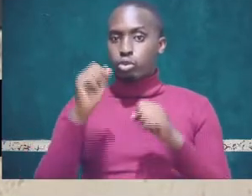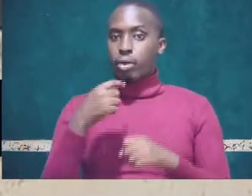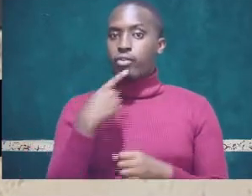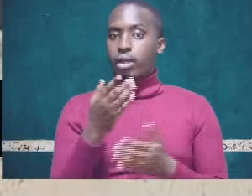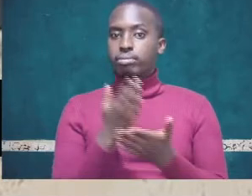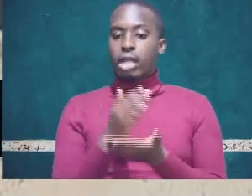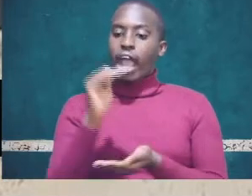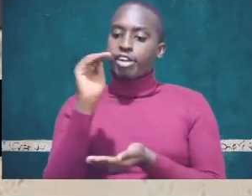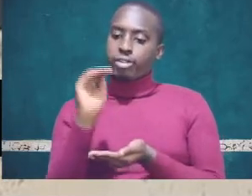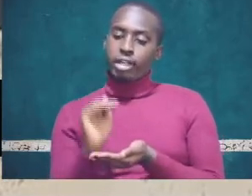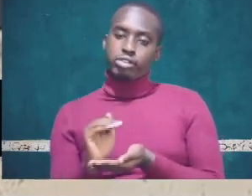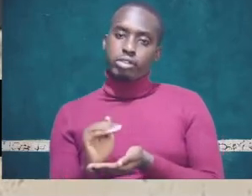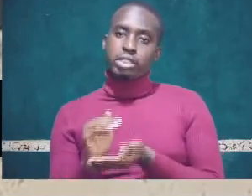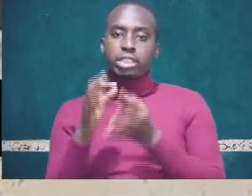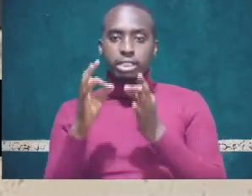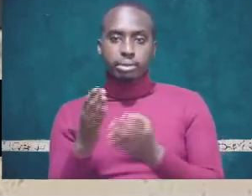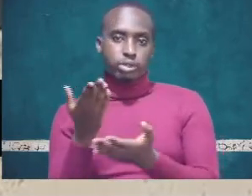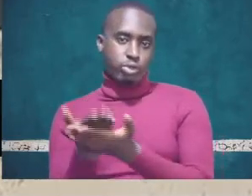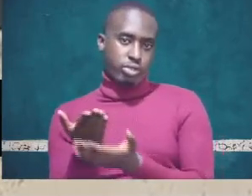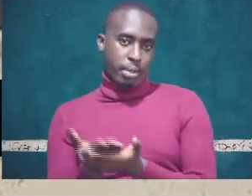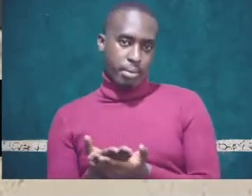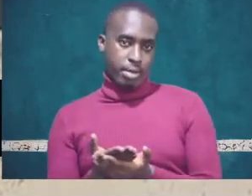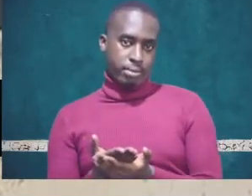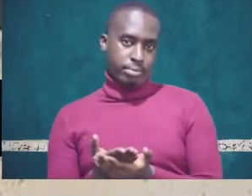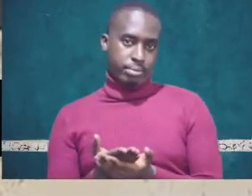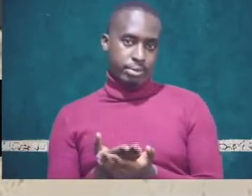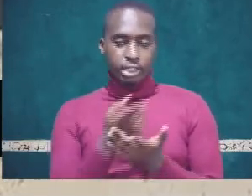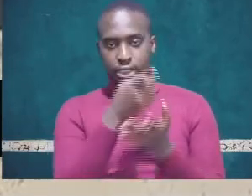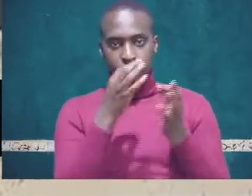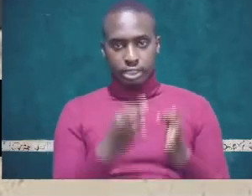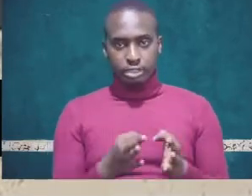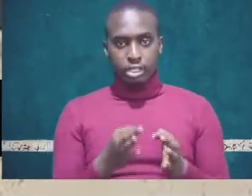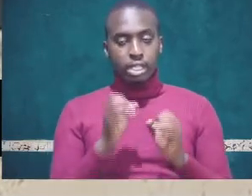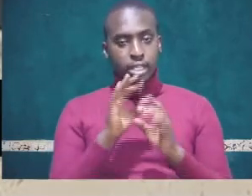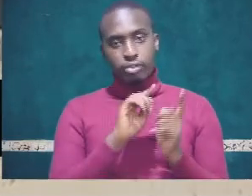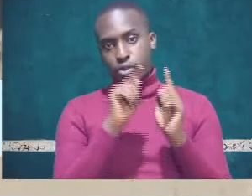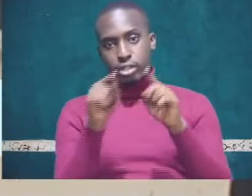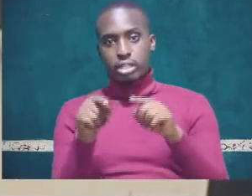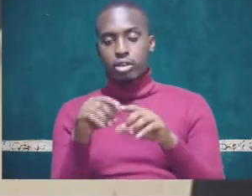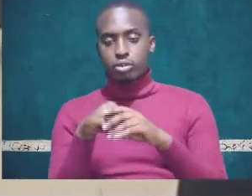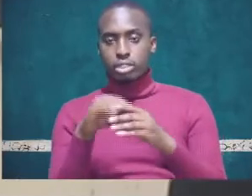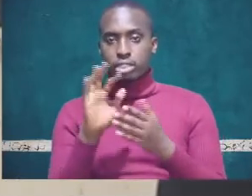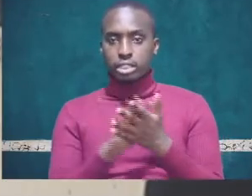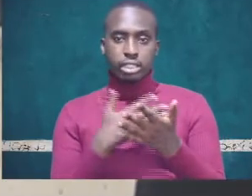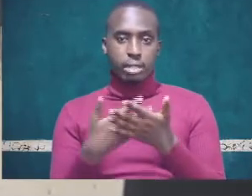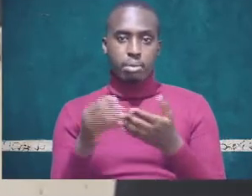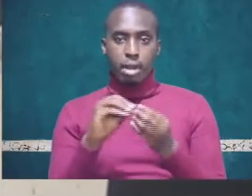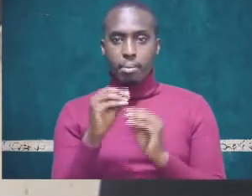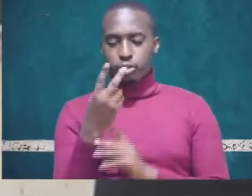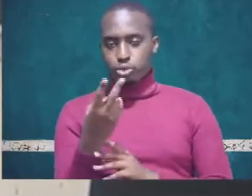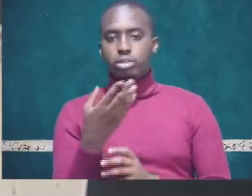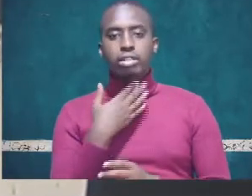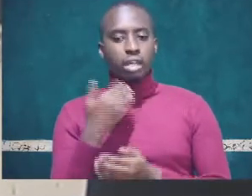there is a reduction in the quantity demanded of this commodity. So when you come to schedule 2, I want you also